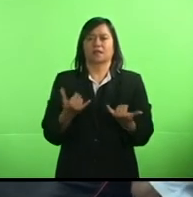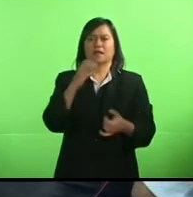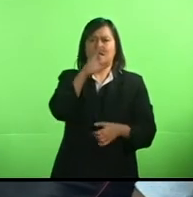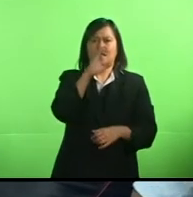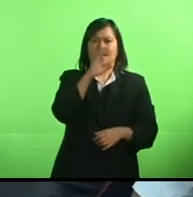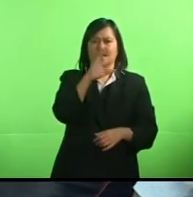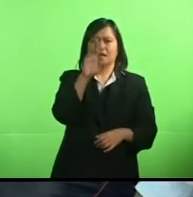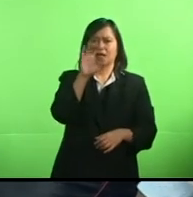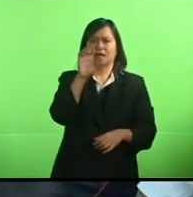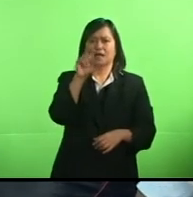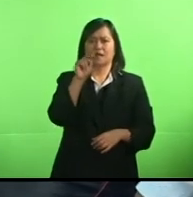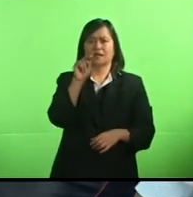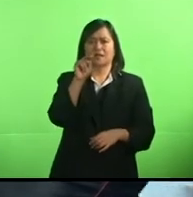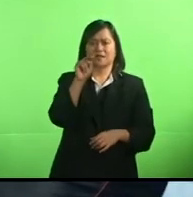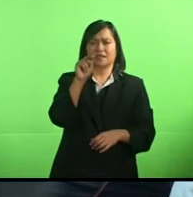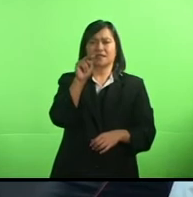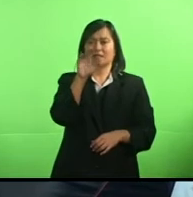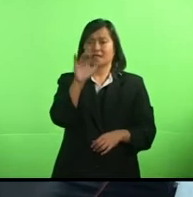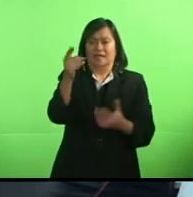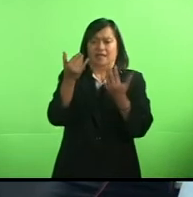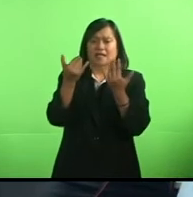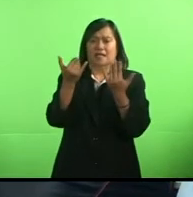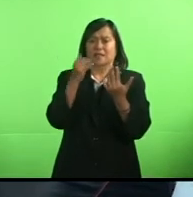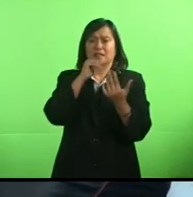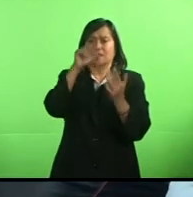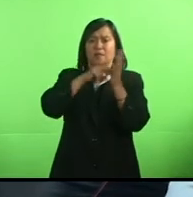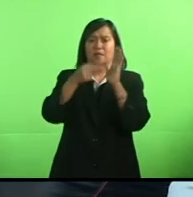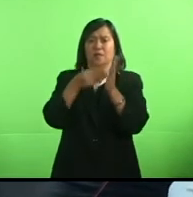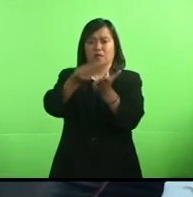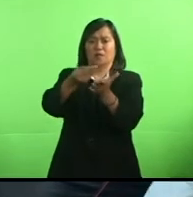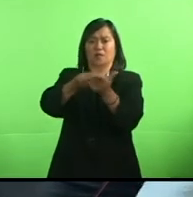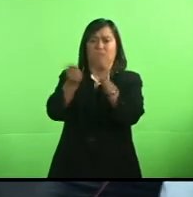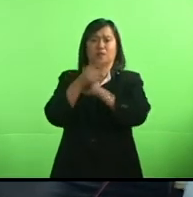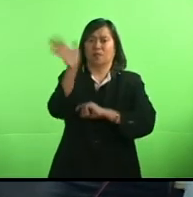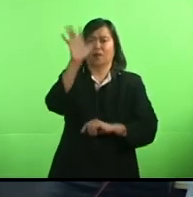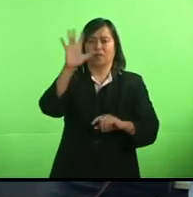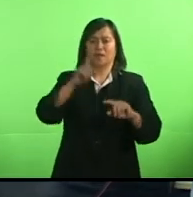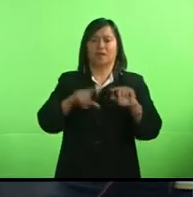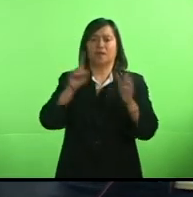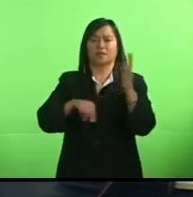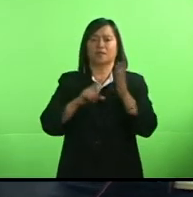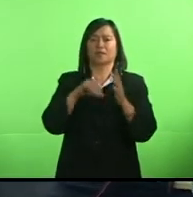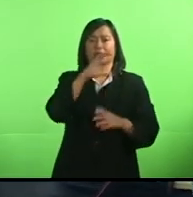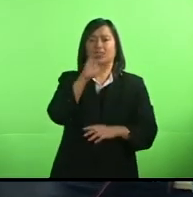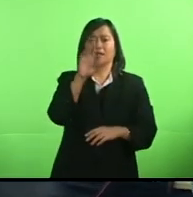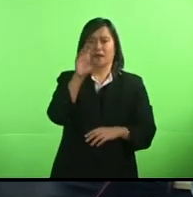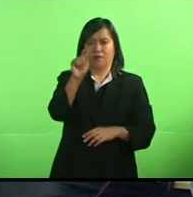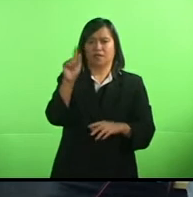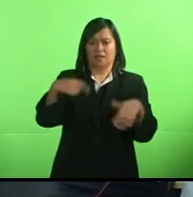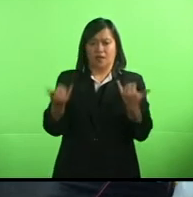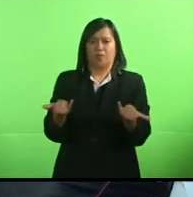mata wang . Currency bukan mata wang. How do you evaluate the currency of the item or the article, for